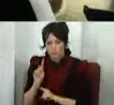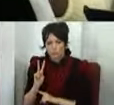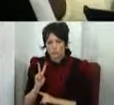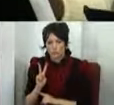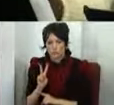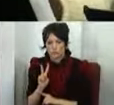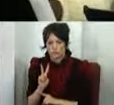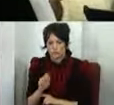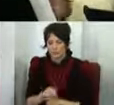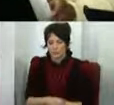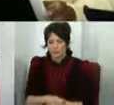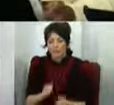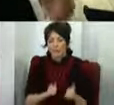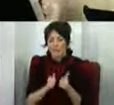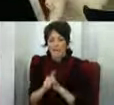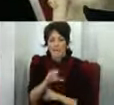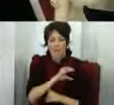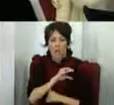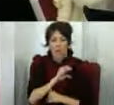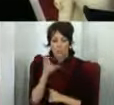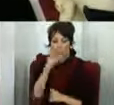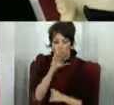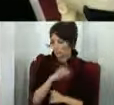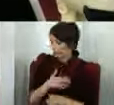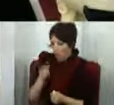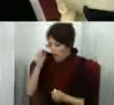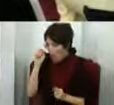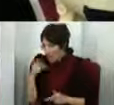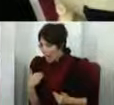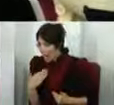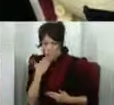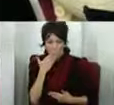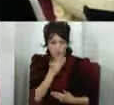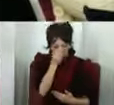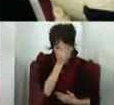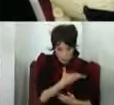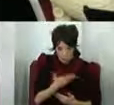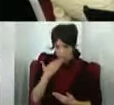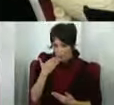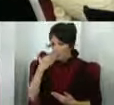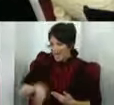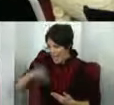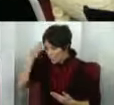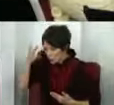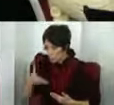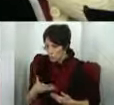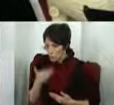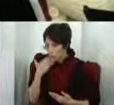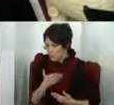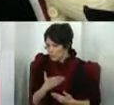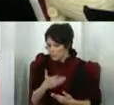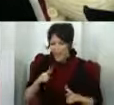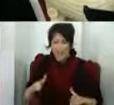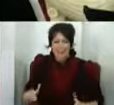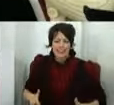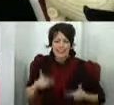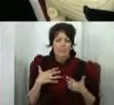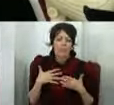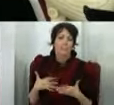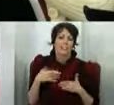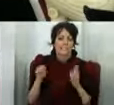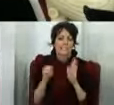everybody. I've got good news and bad news. The good news is that a living, breathing symbol of freedom has